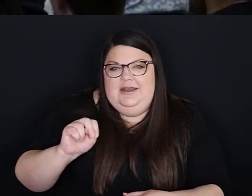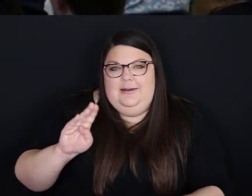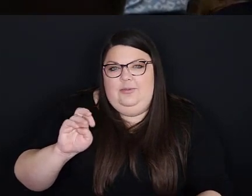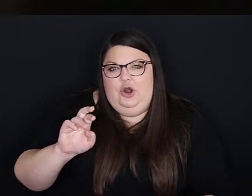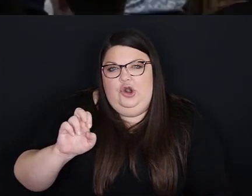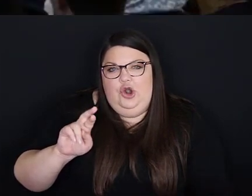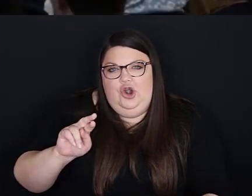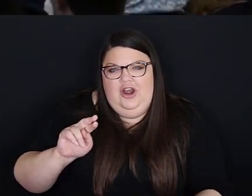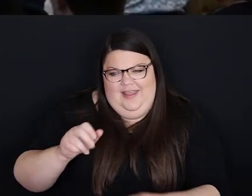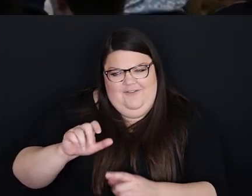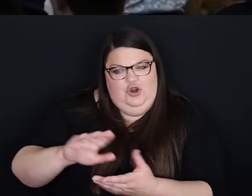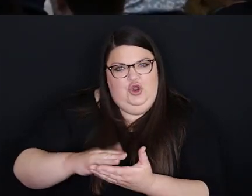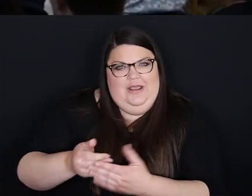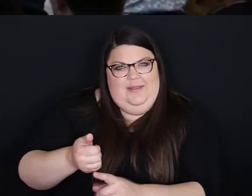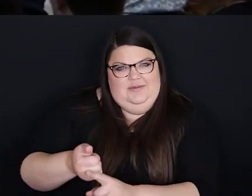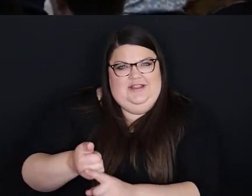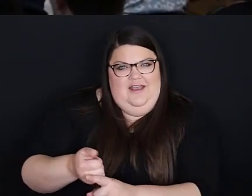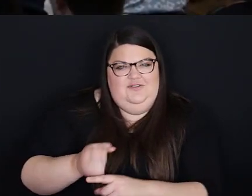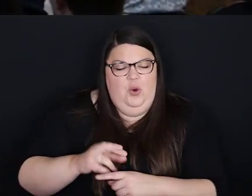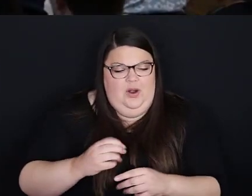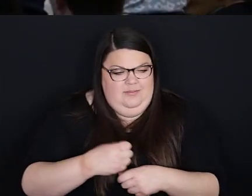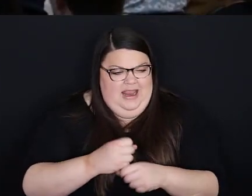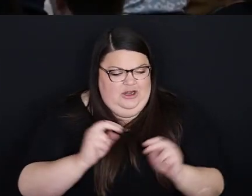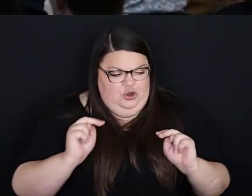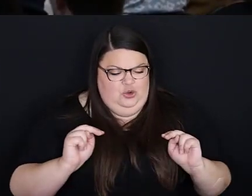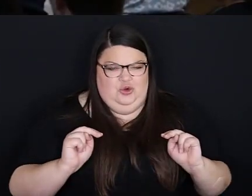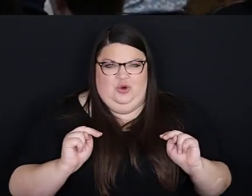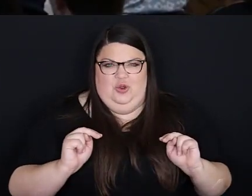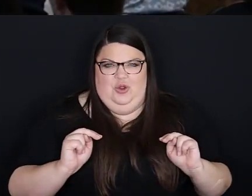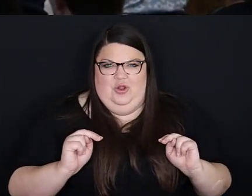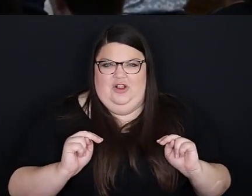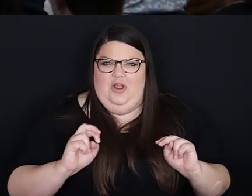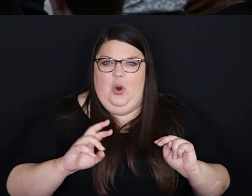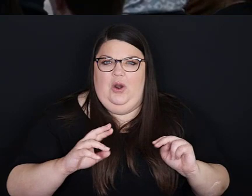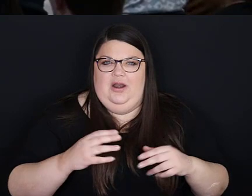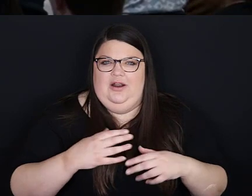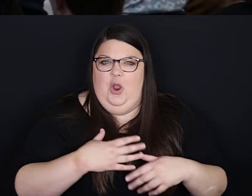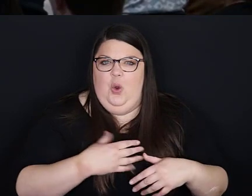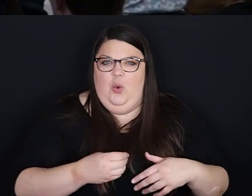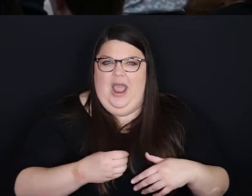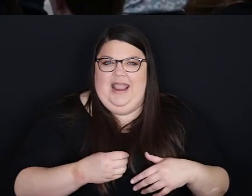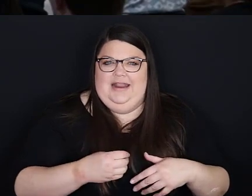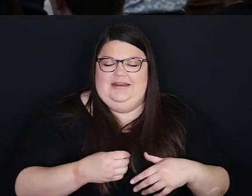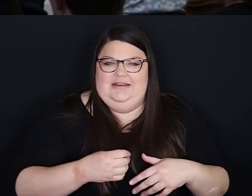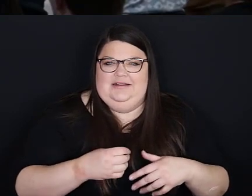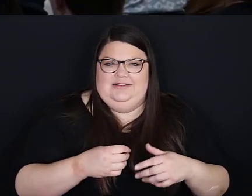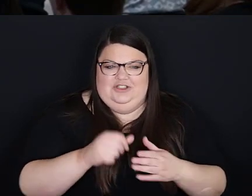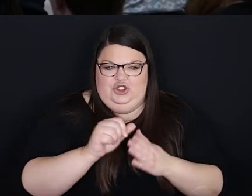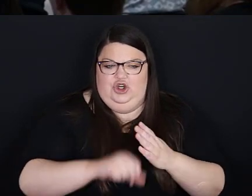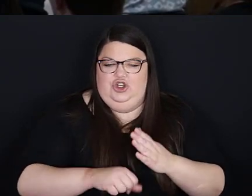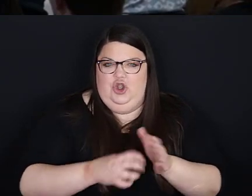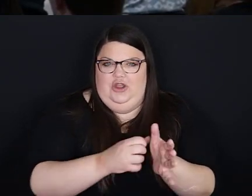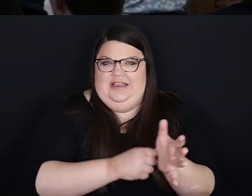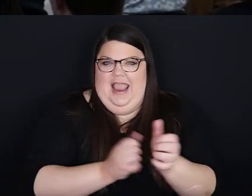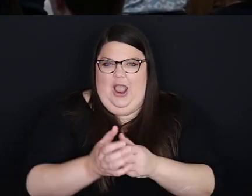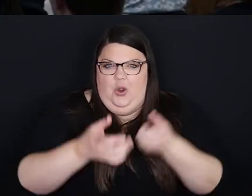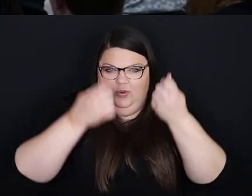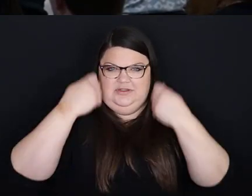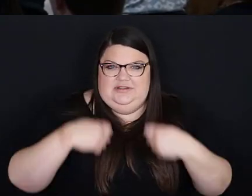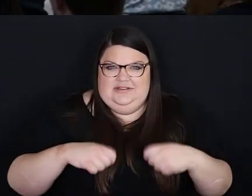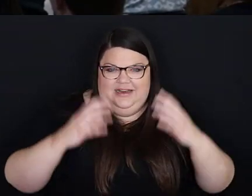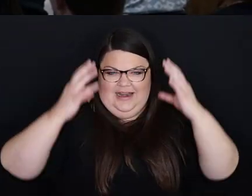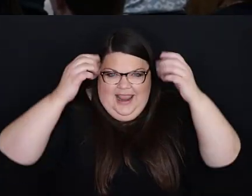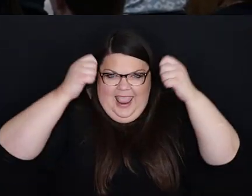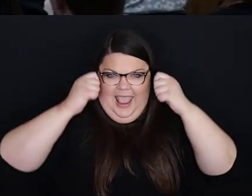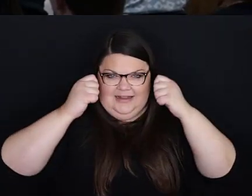were made somewhat neutral looking with white surgical gowns and hats. And that was